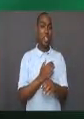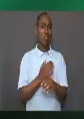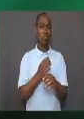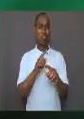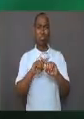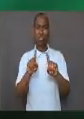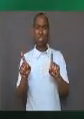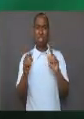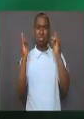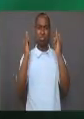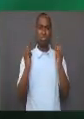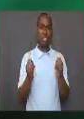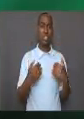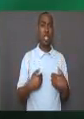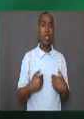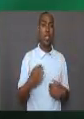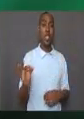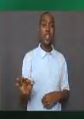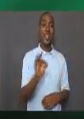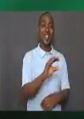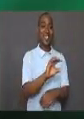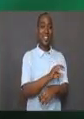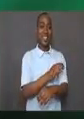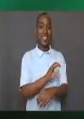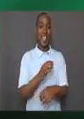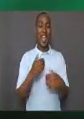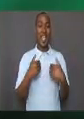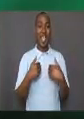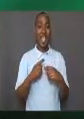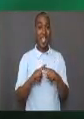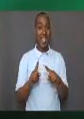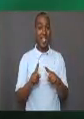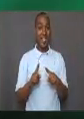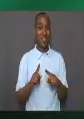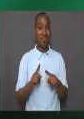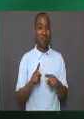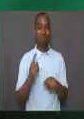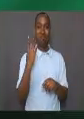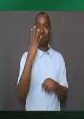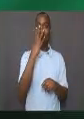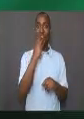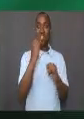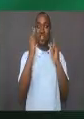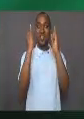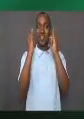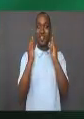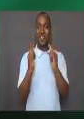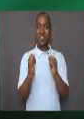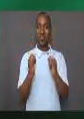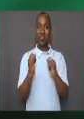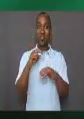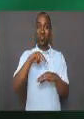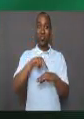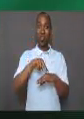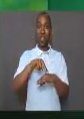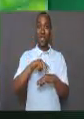shapes. Plant cells tend to have a more regular and consistent shape.